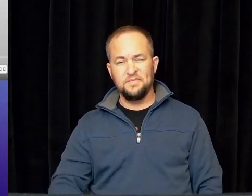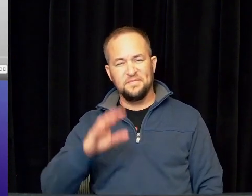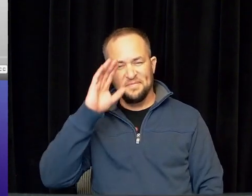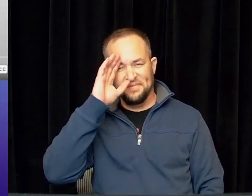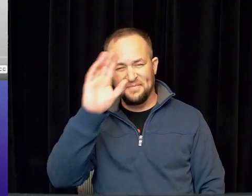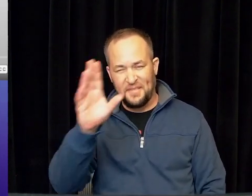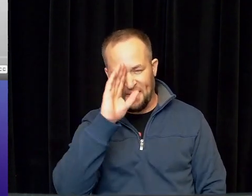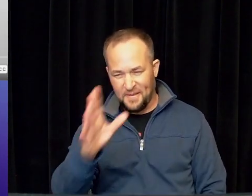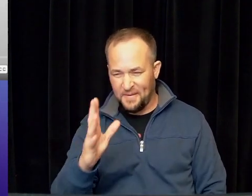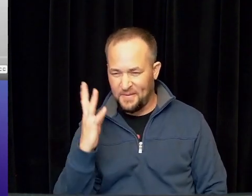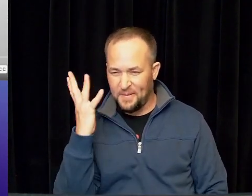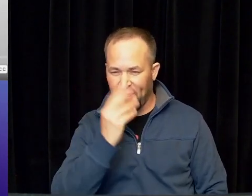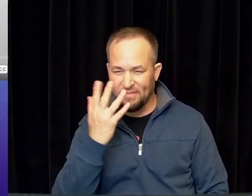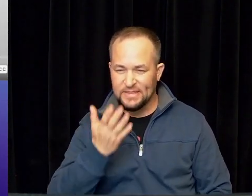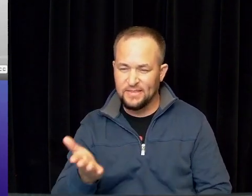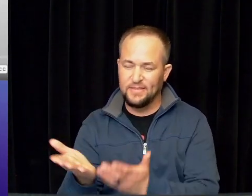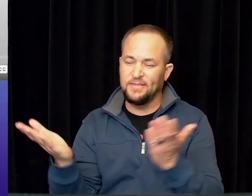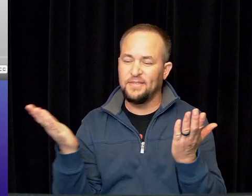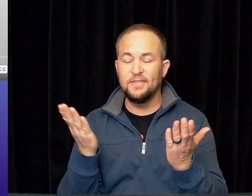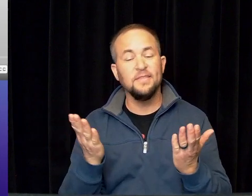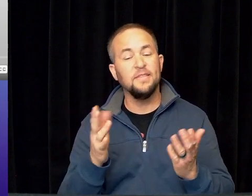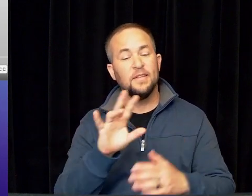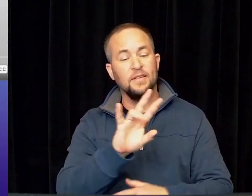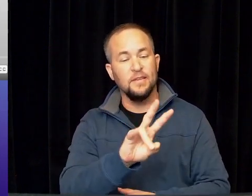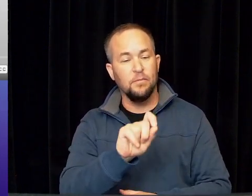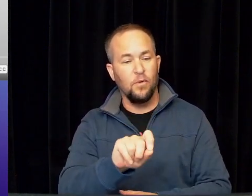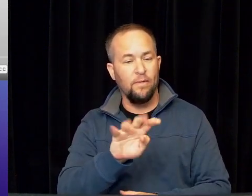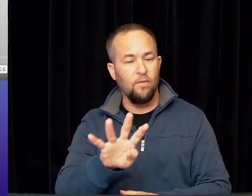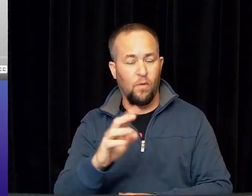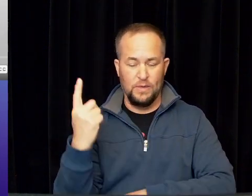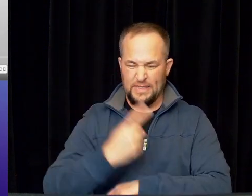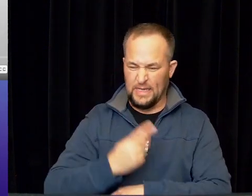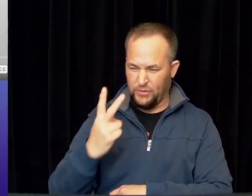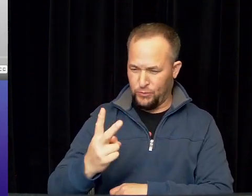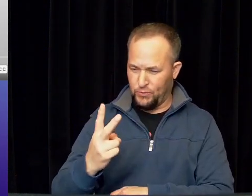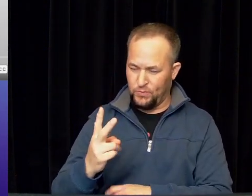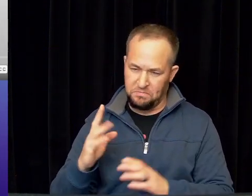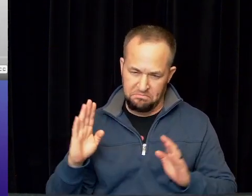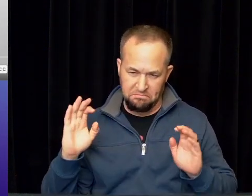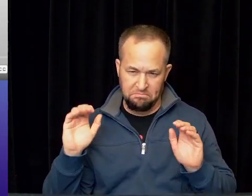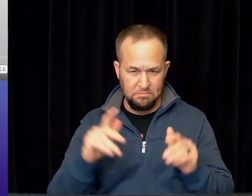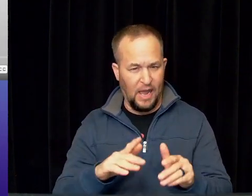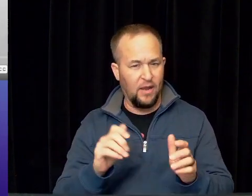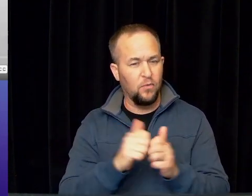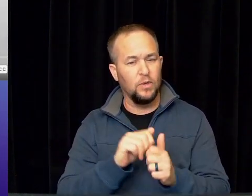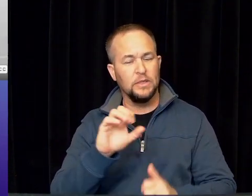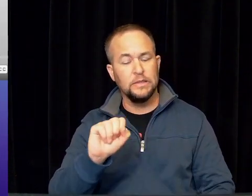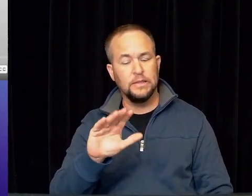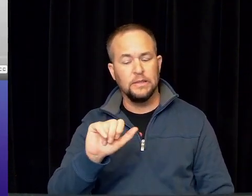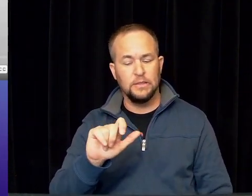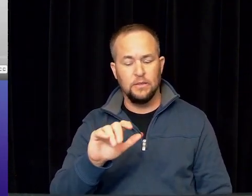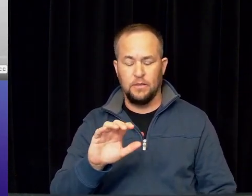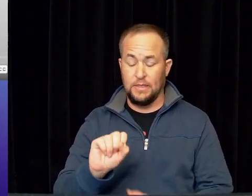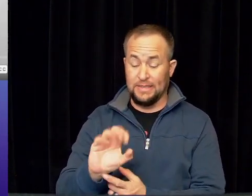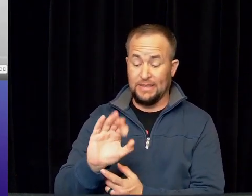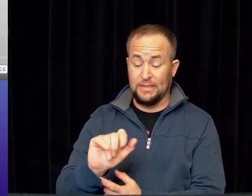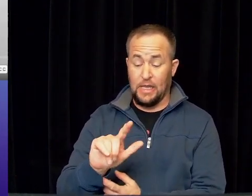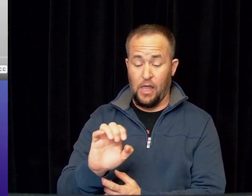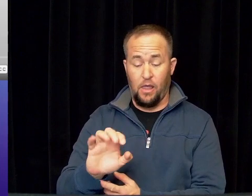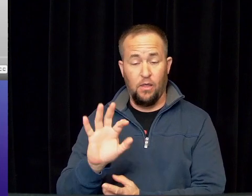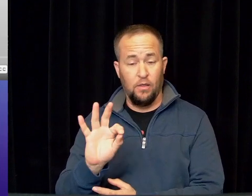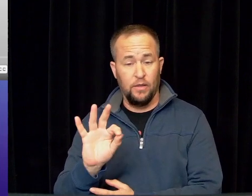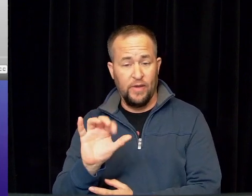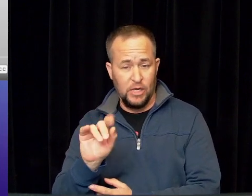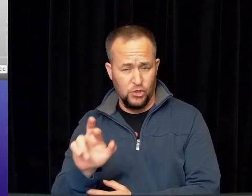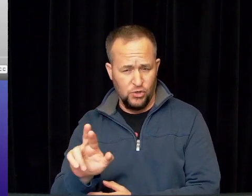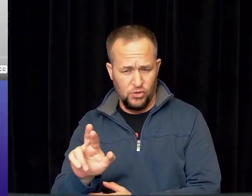Hello, lovelies. 7-4 day 2 notes back at it with a scale factor. These are going to be such quick